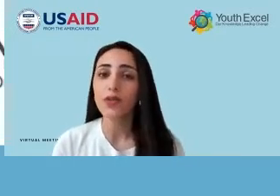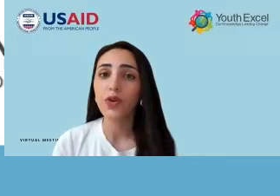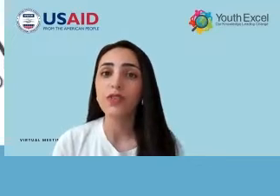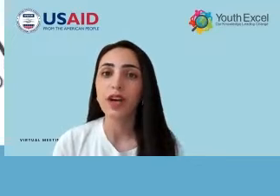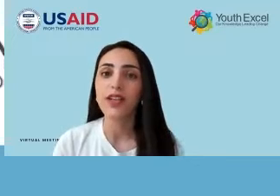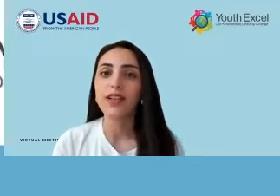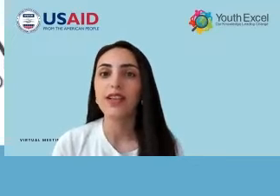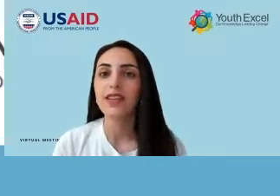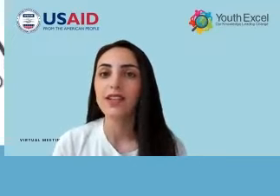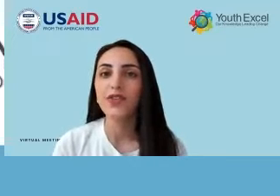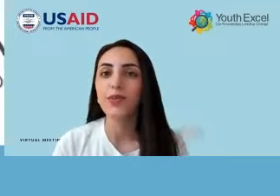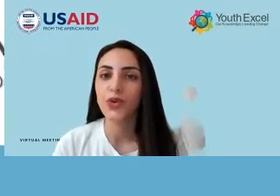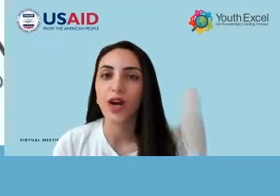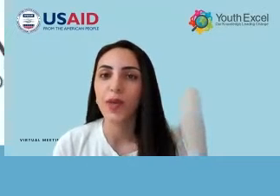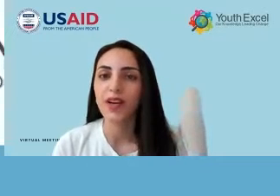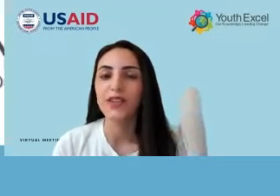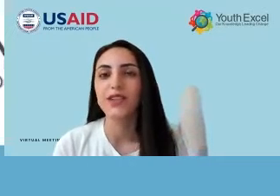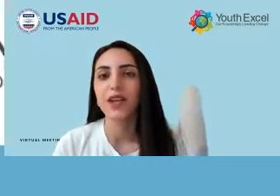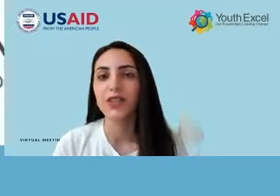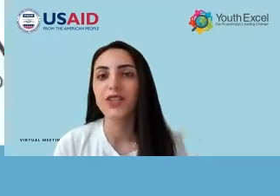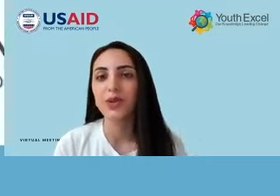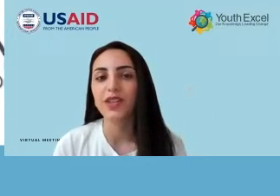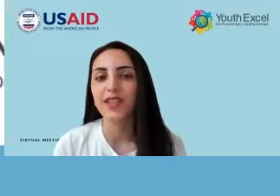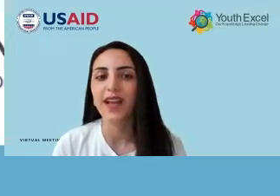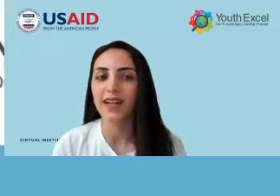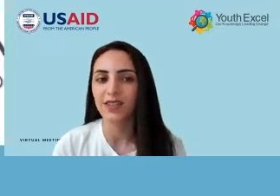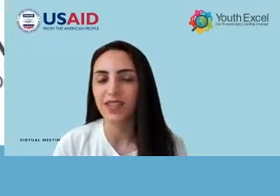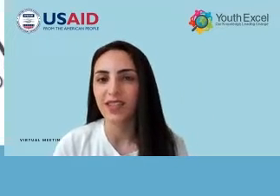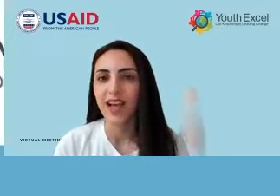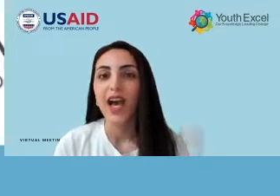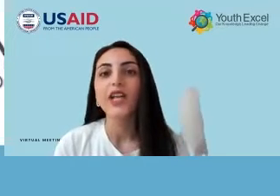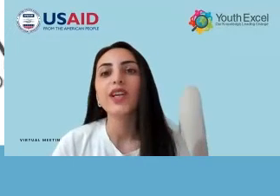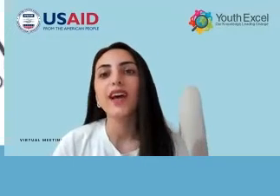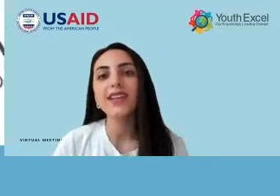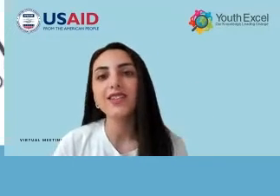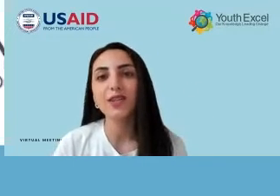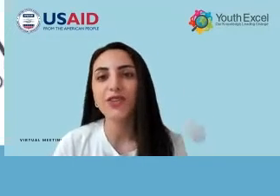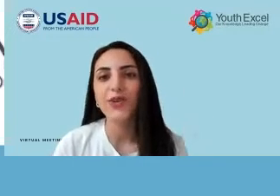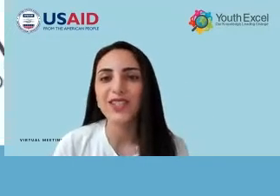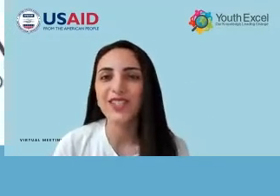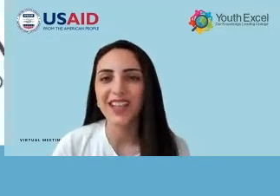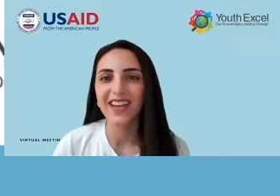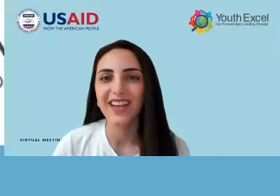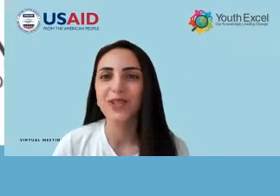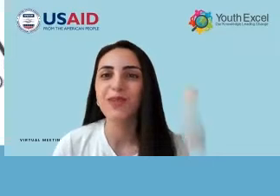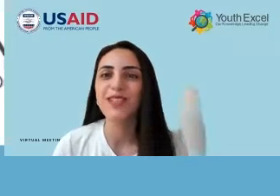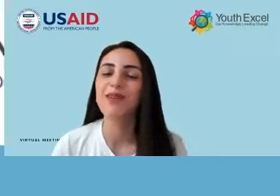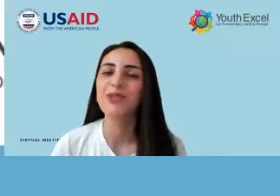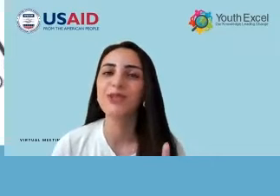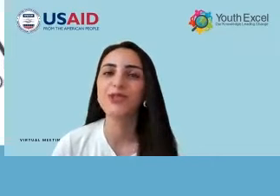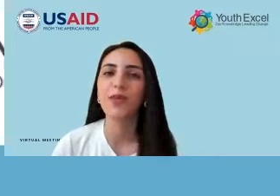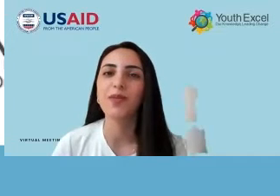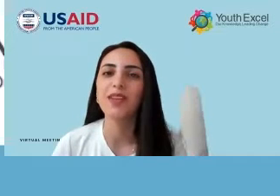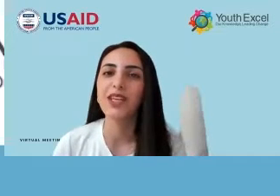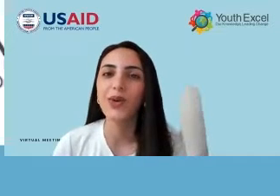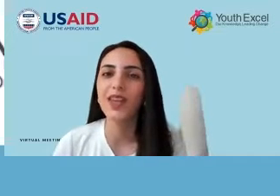are involved directly in the different programming under the Youth Excel activity. And we're going to answer some of your questions at the end, so please